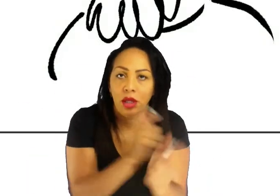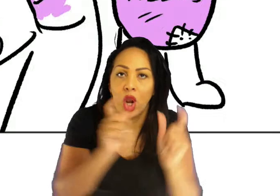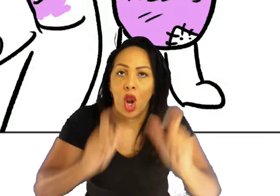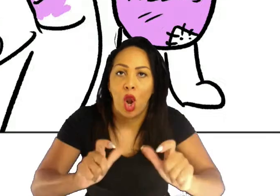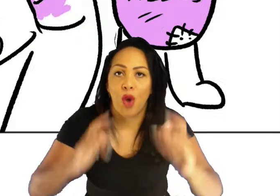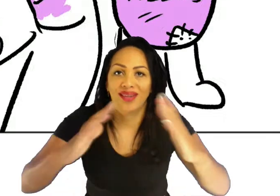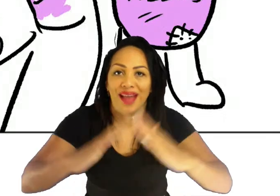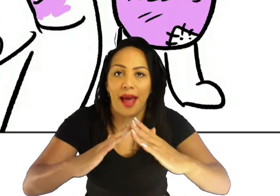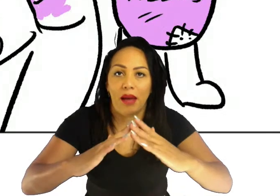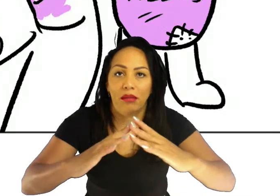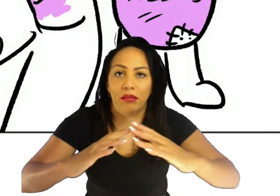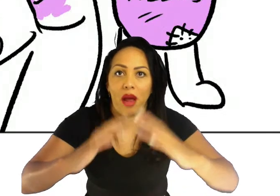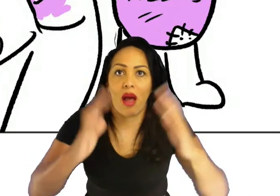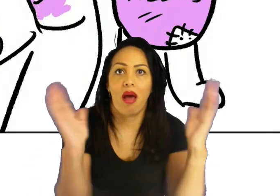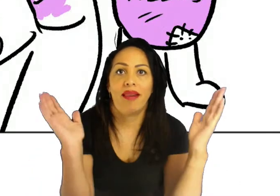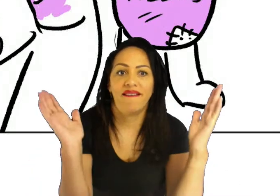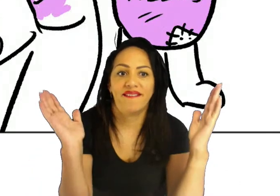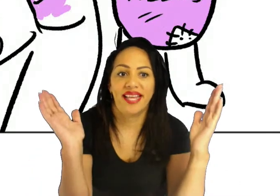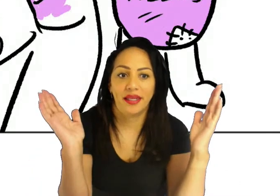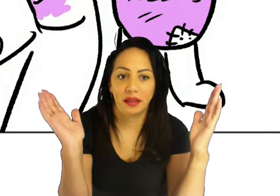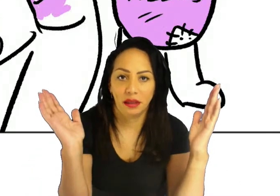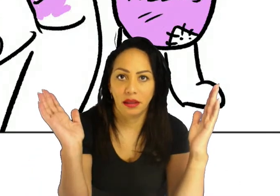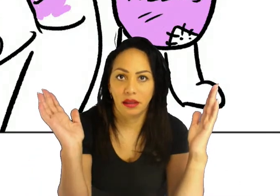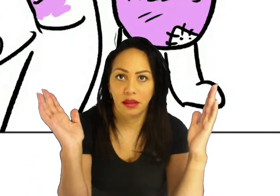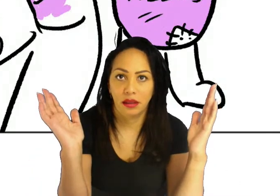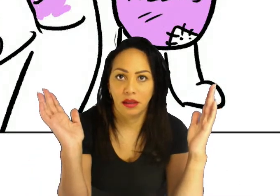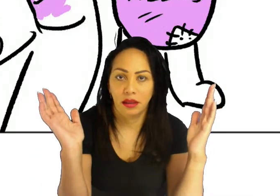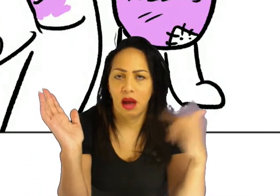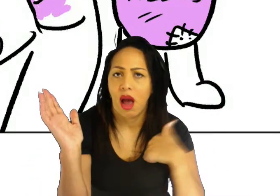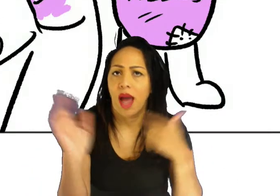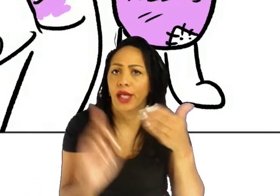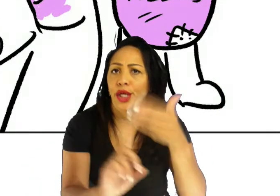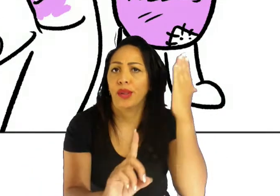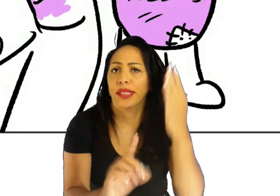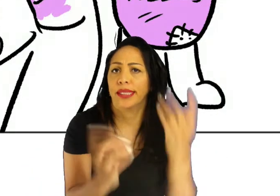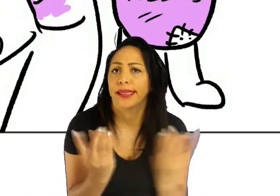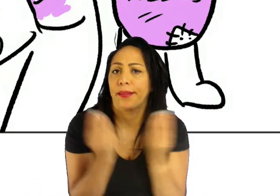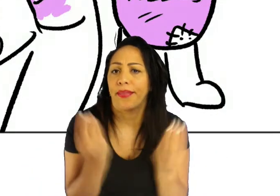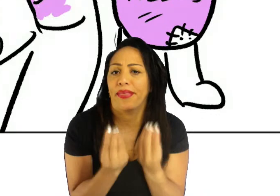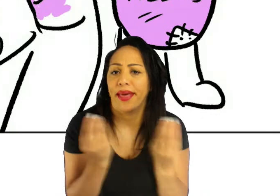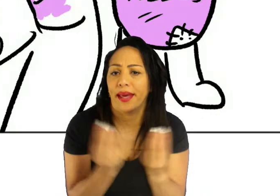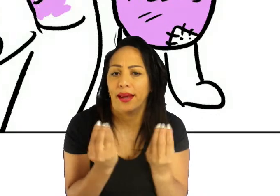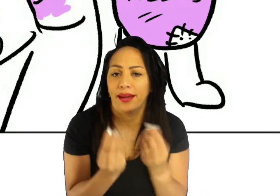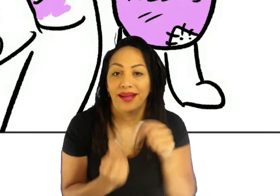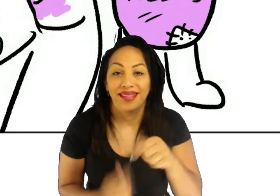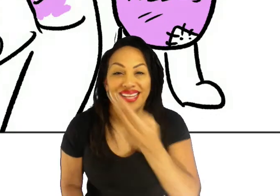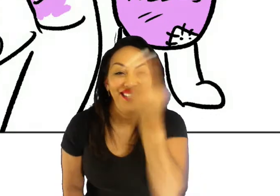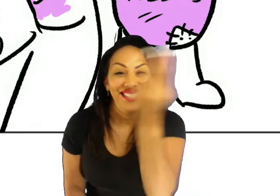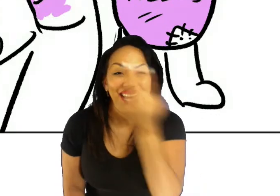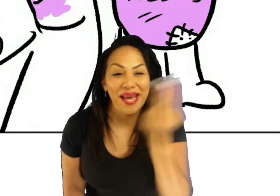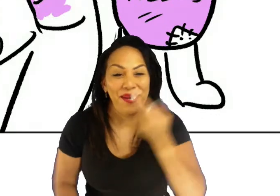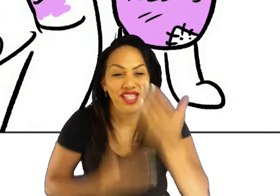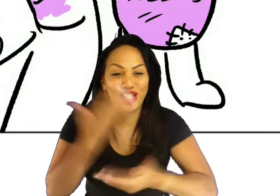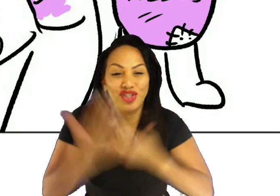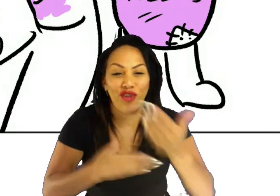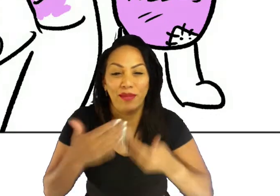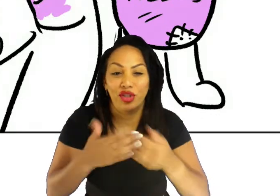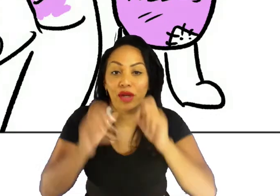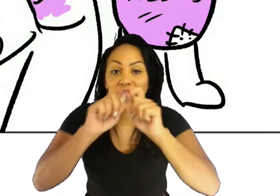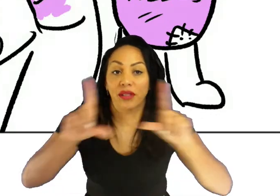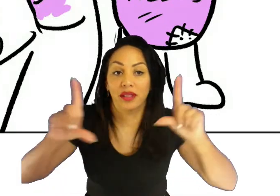something though. In terms of an image description for this slide, there's me just at the front looking very